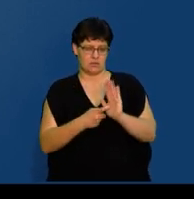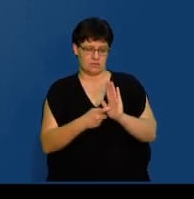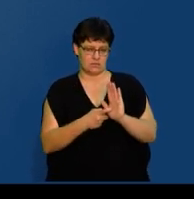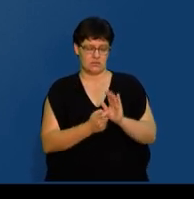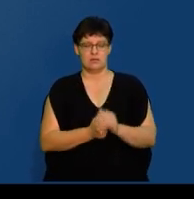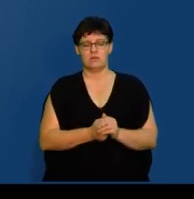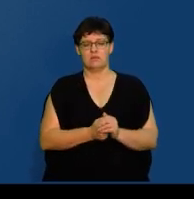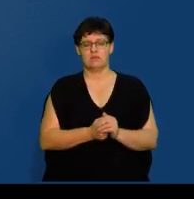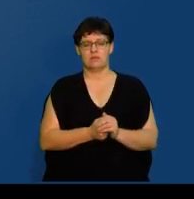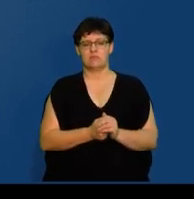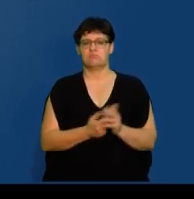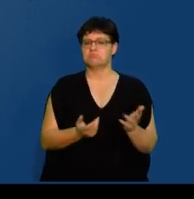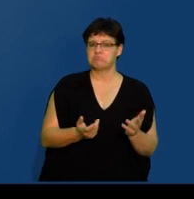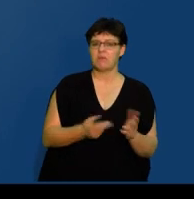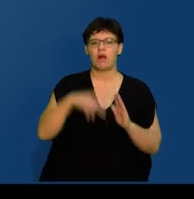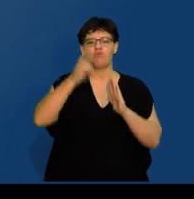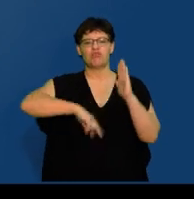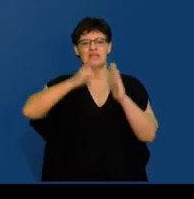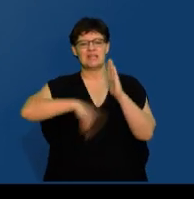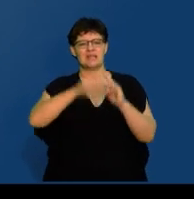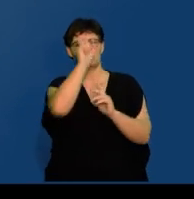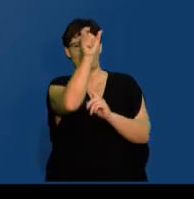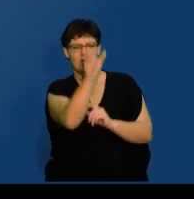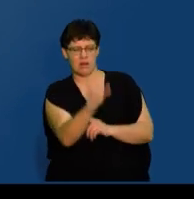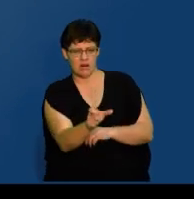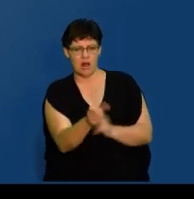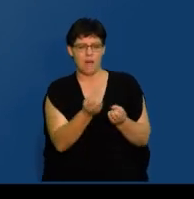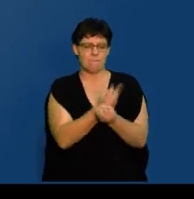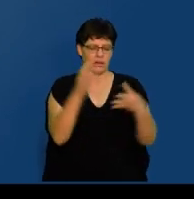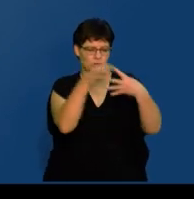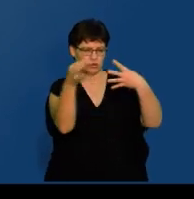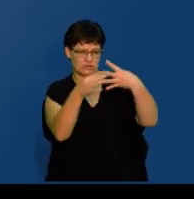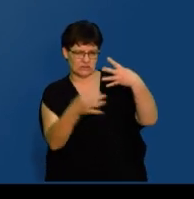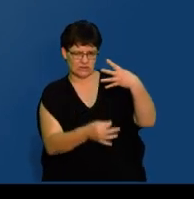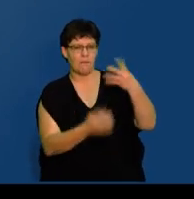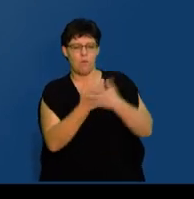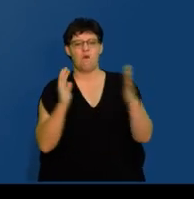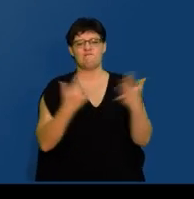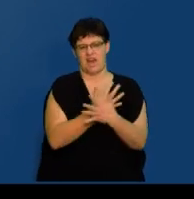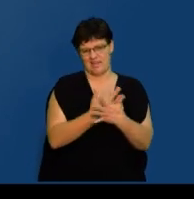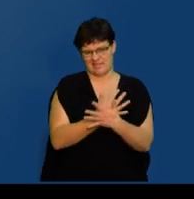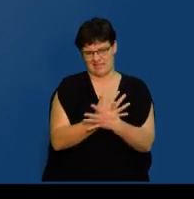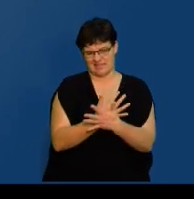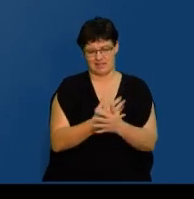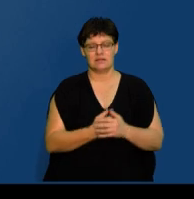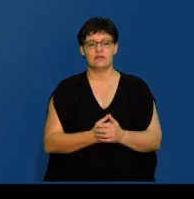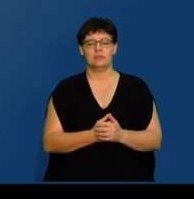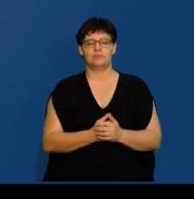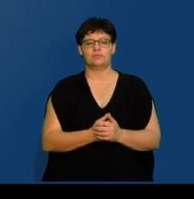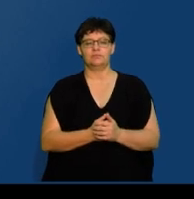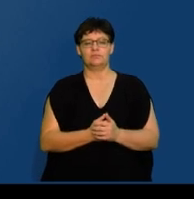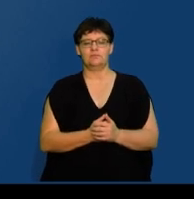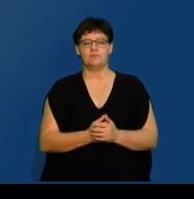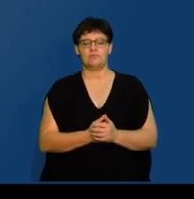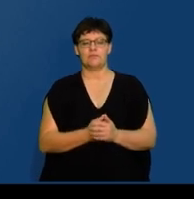you know that sometimes reading through terminology in multiple choice goes a little quicker than normal. So